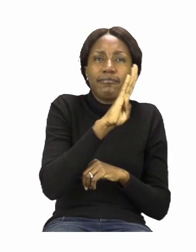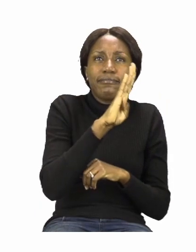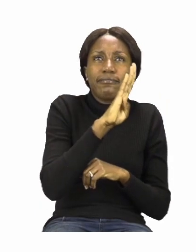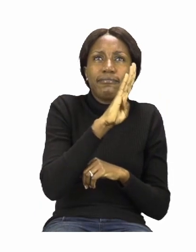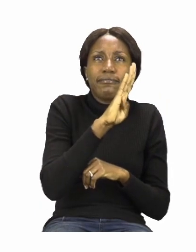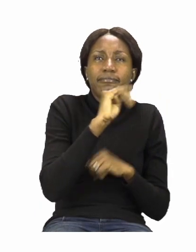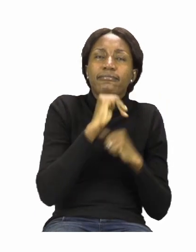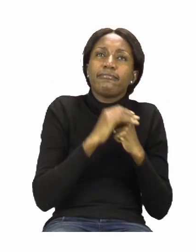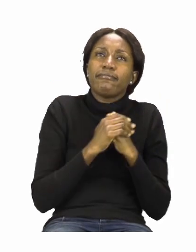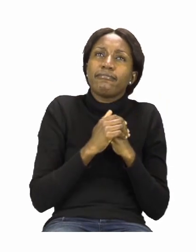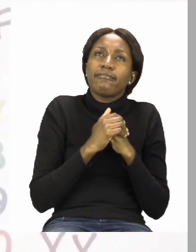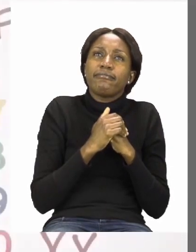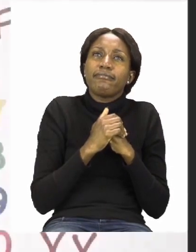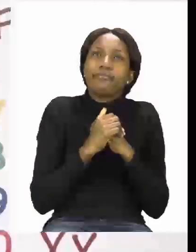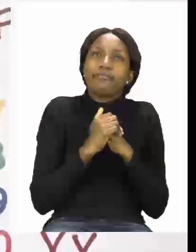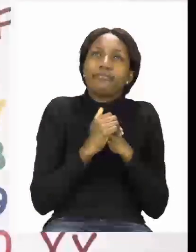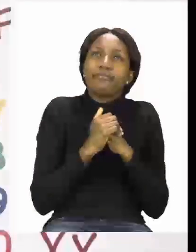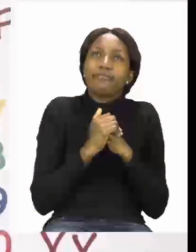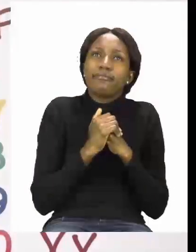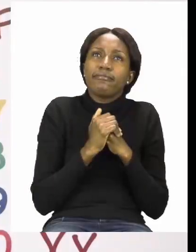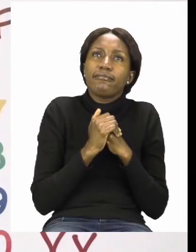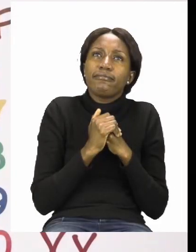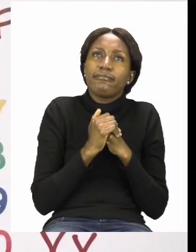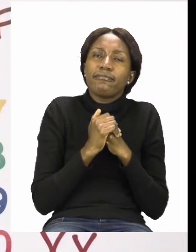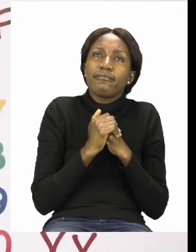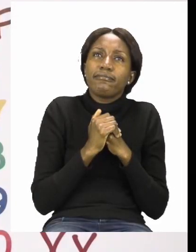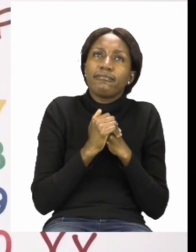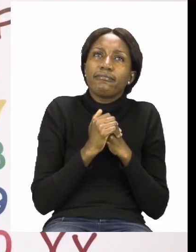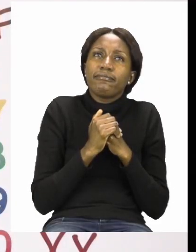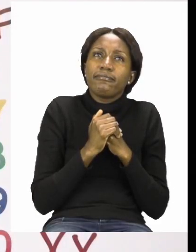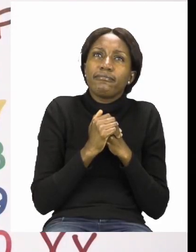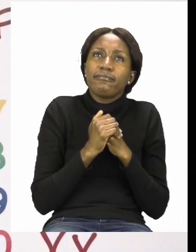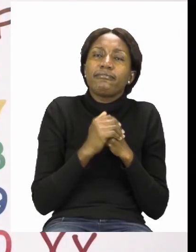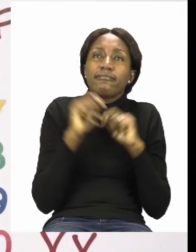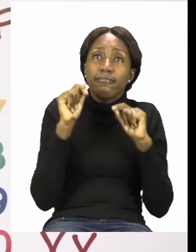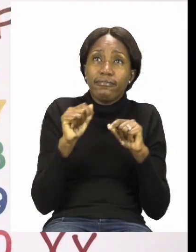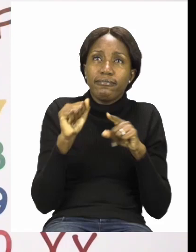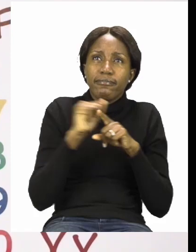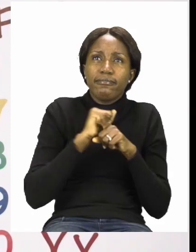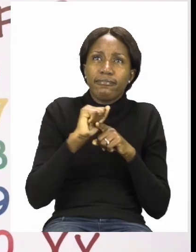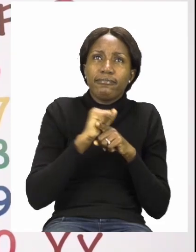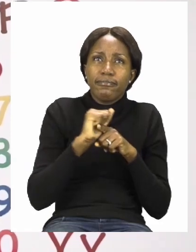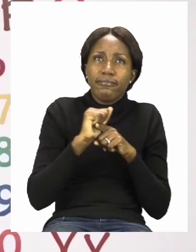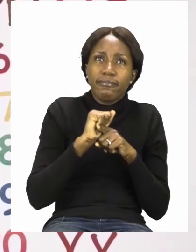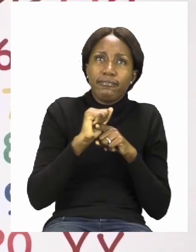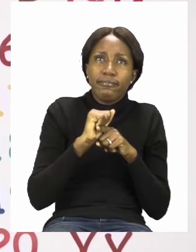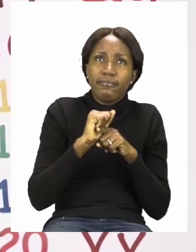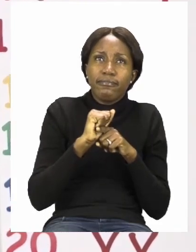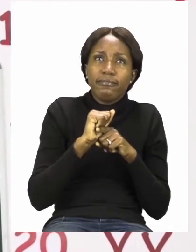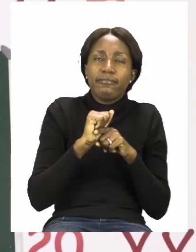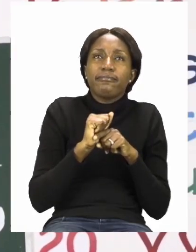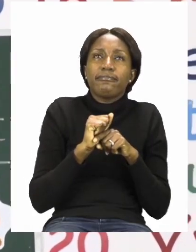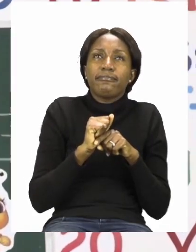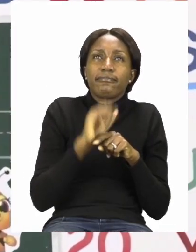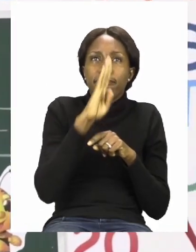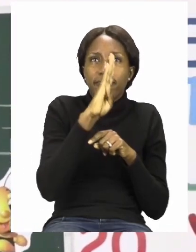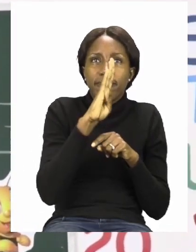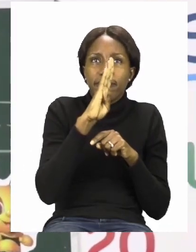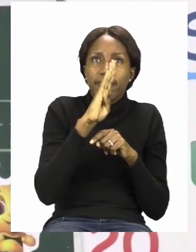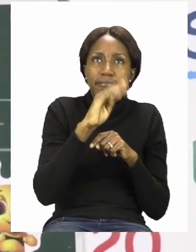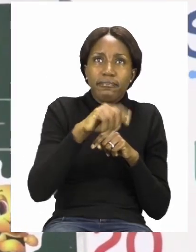look at the board and do a little bit of that together. We're going to trace and write. So we have